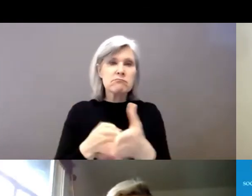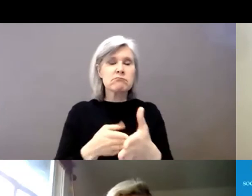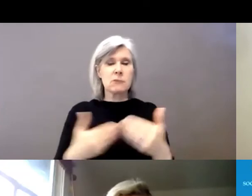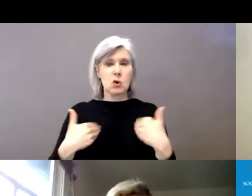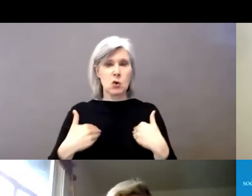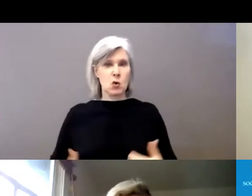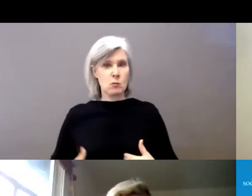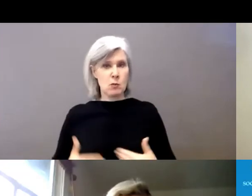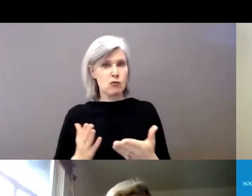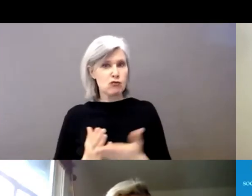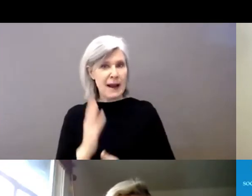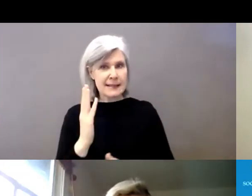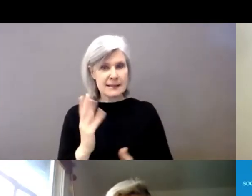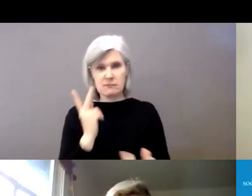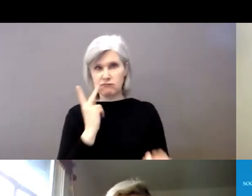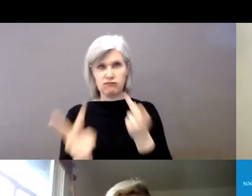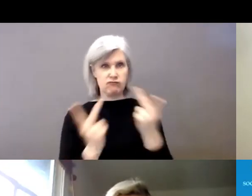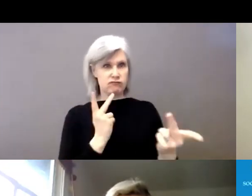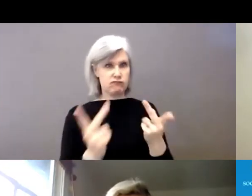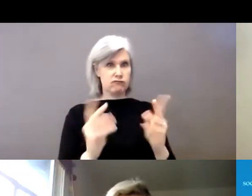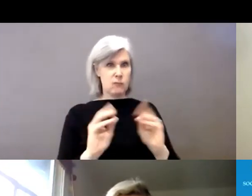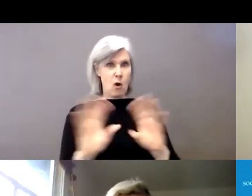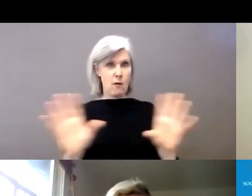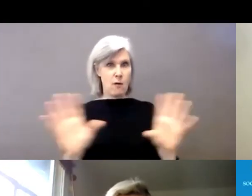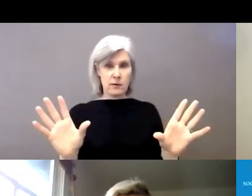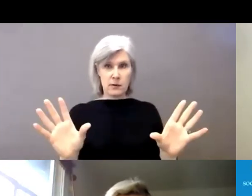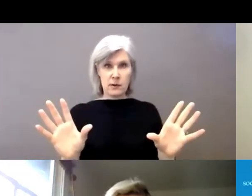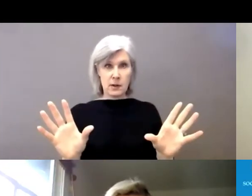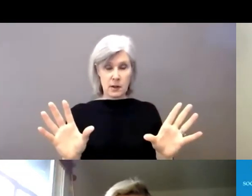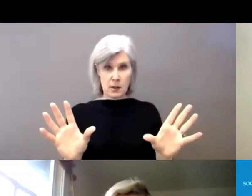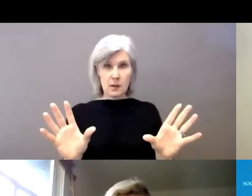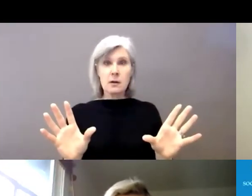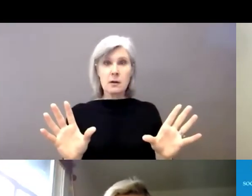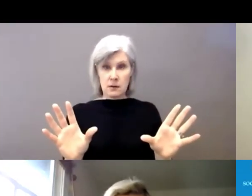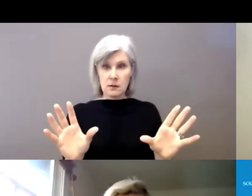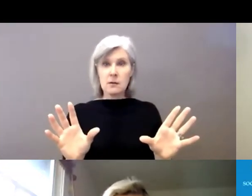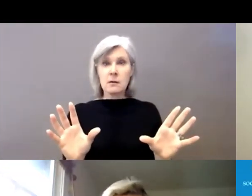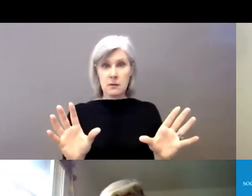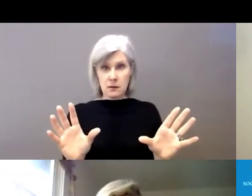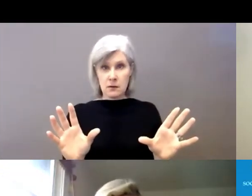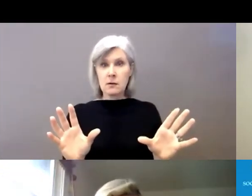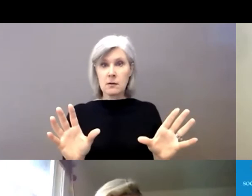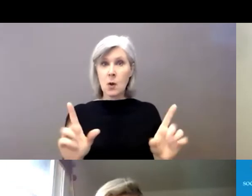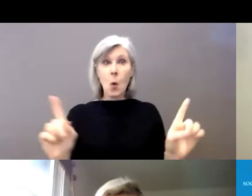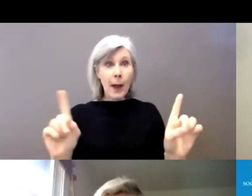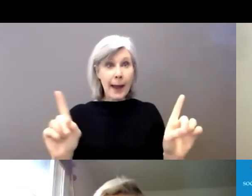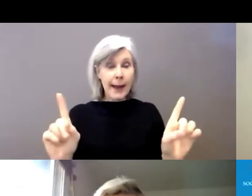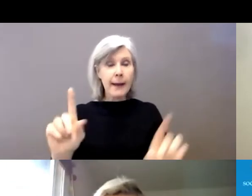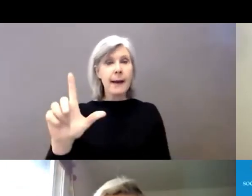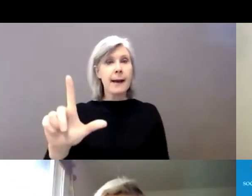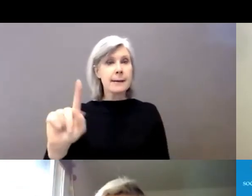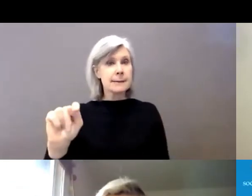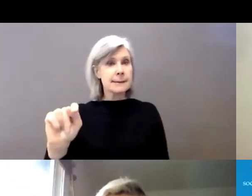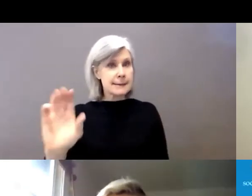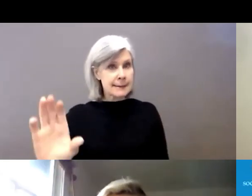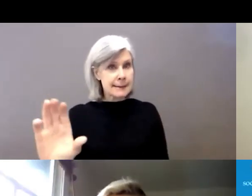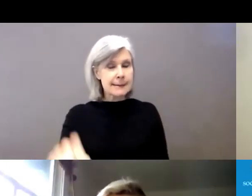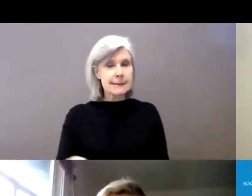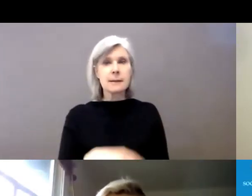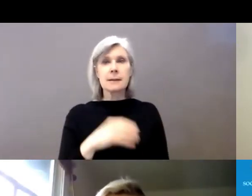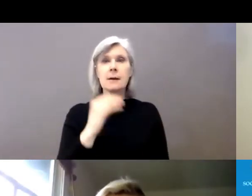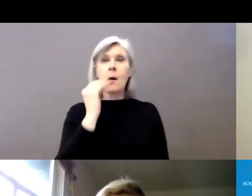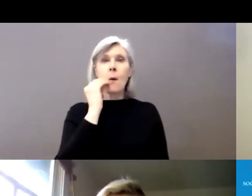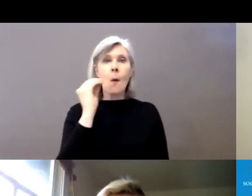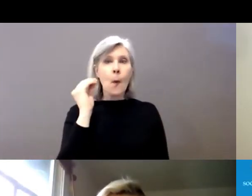individuals, people who have been touched by the violations in home care settings, in long-term care settings,